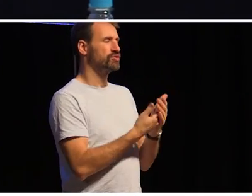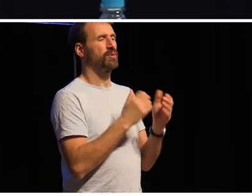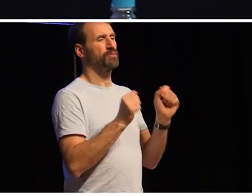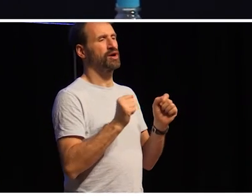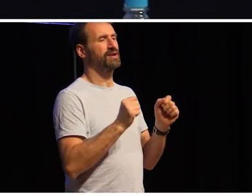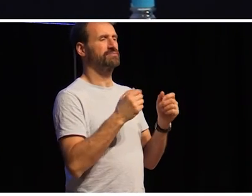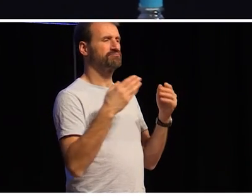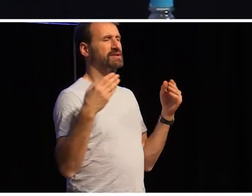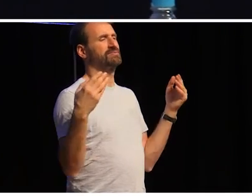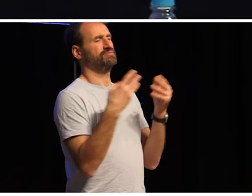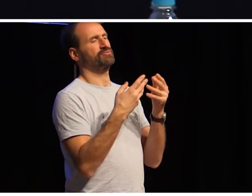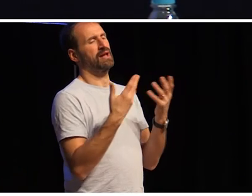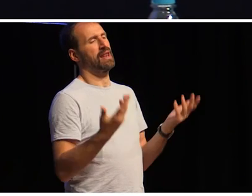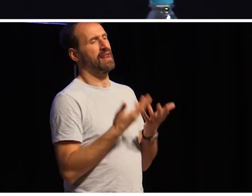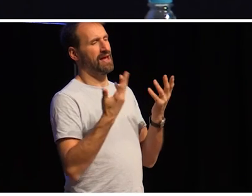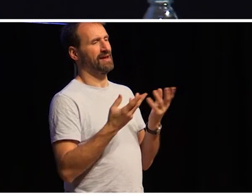JavaScript.